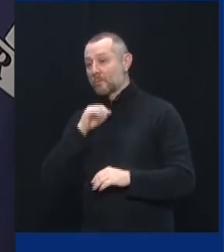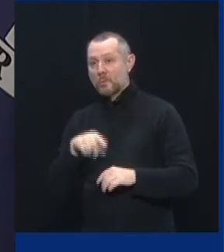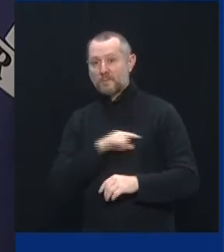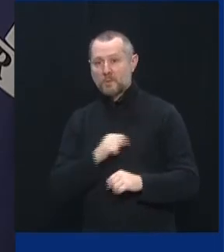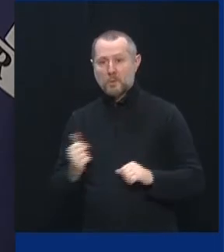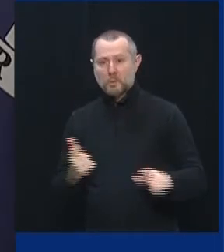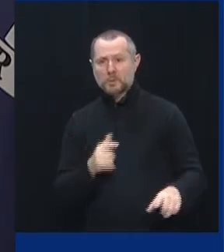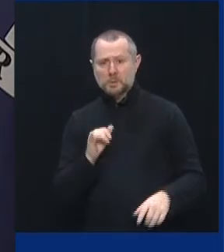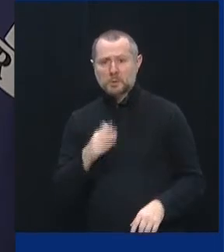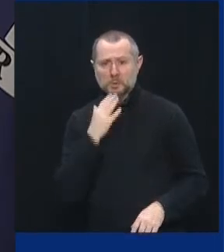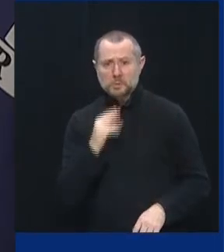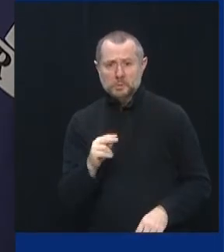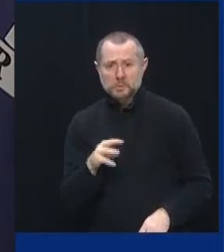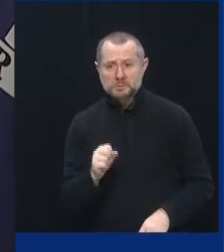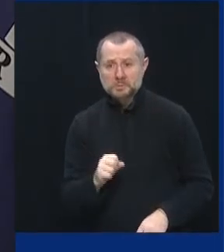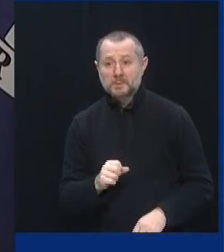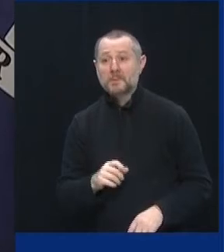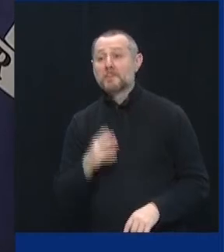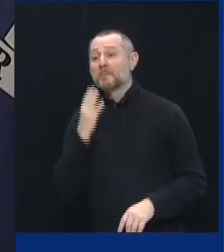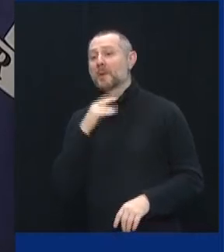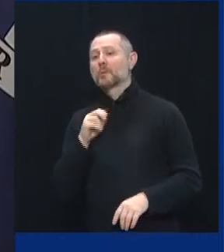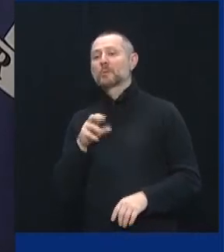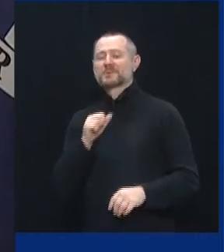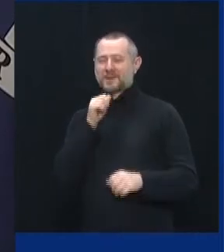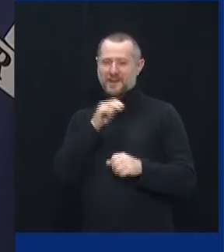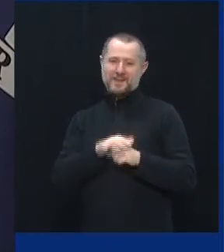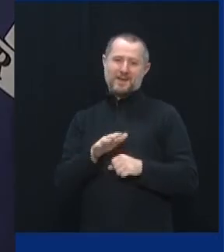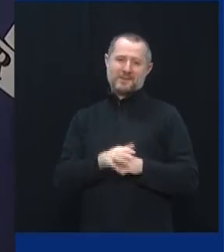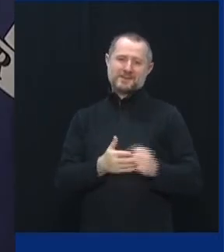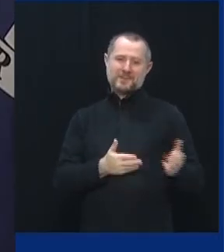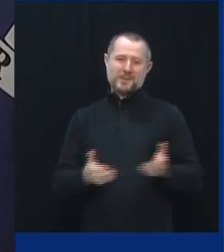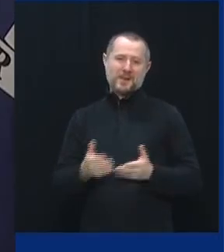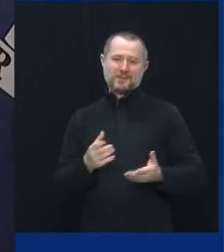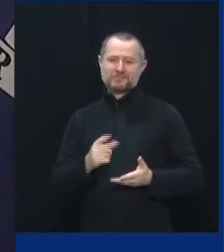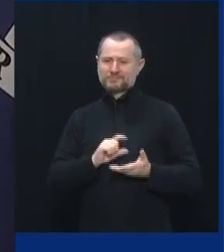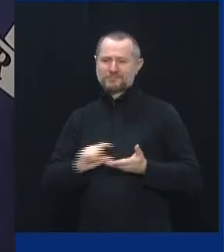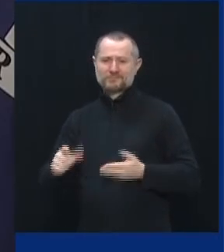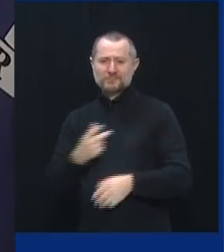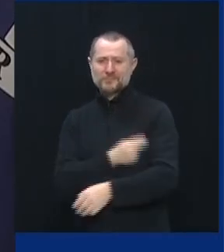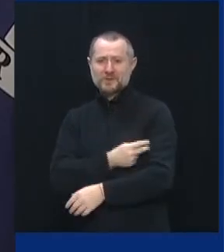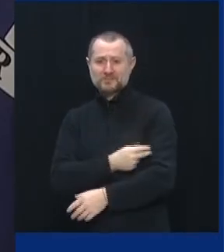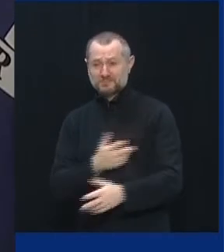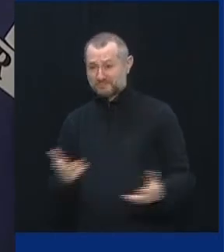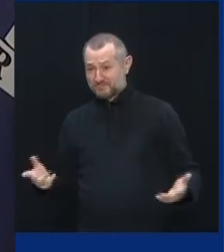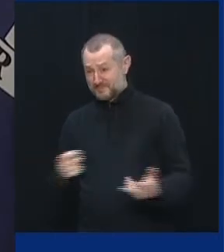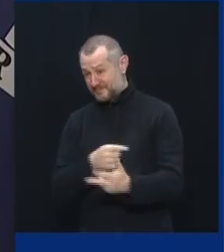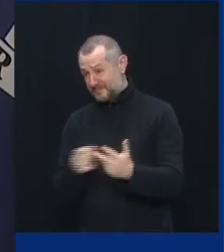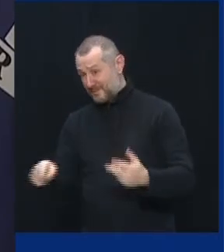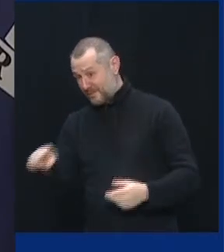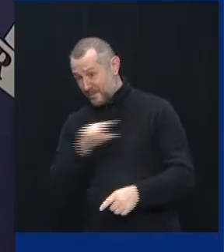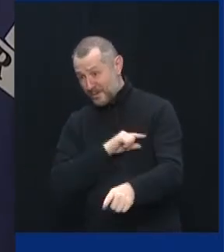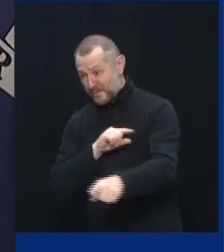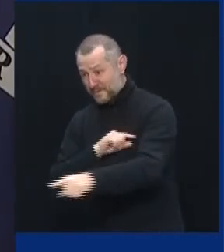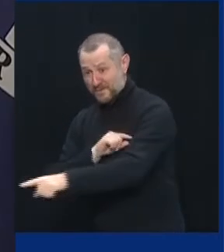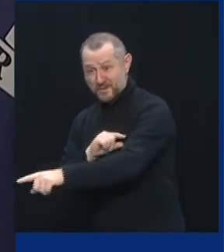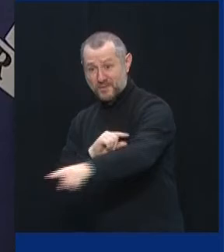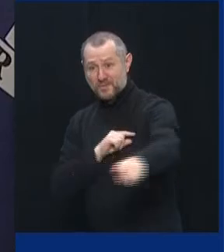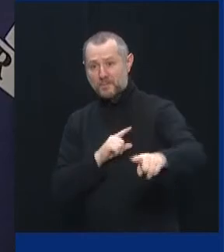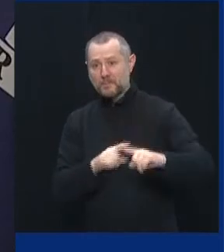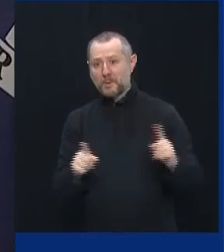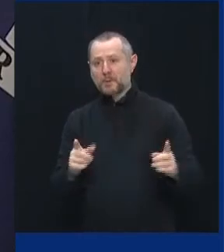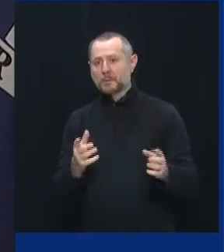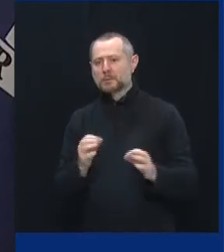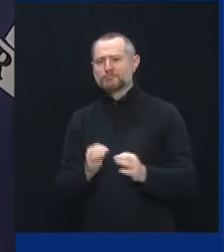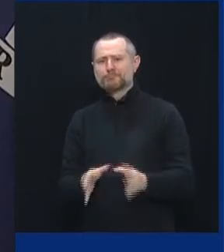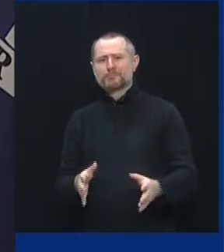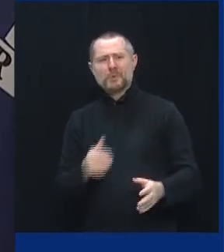is we don't have any vaccine. Well, then what does eligibility mean if there's no availability?